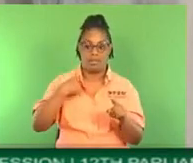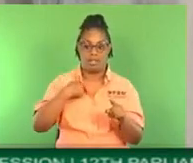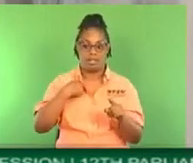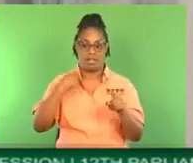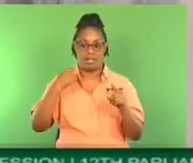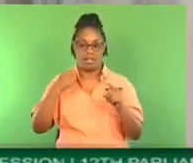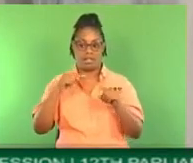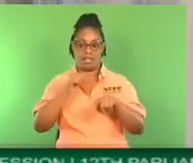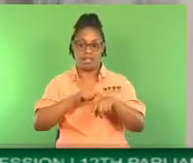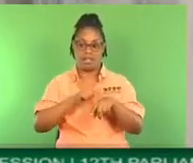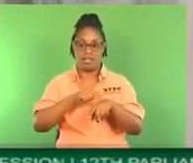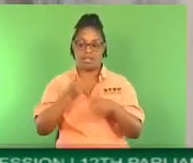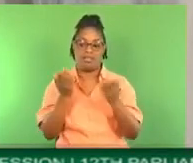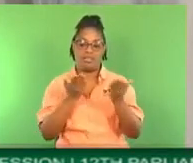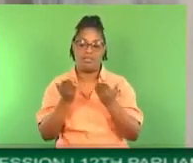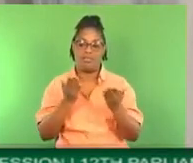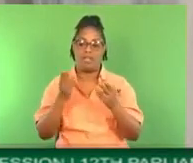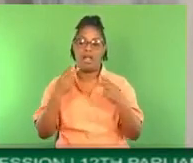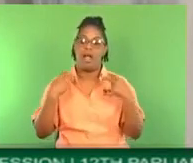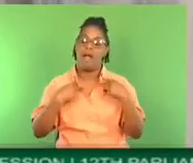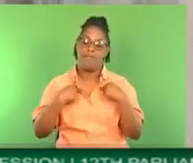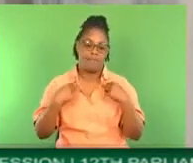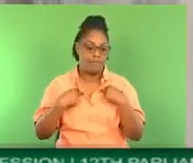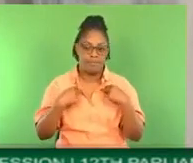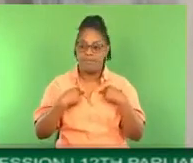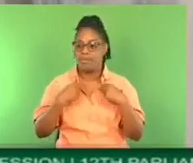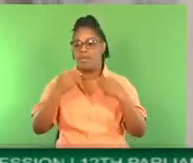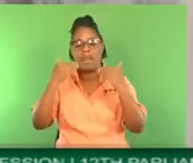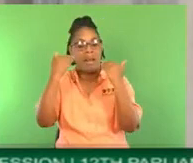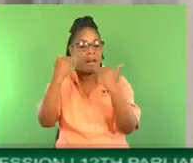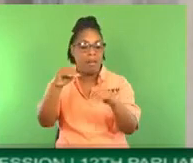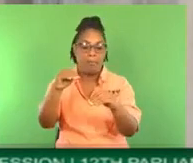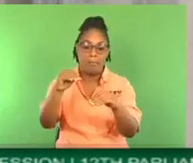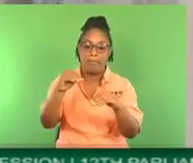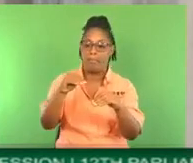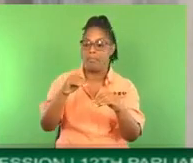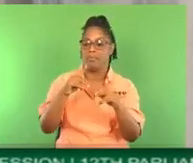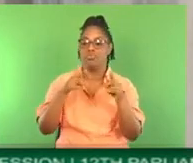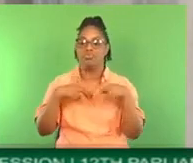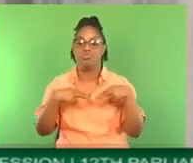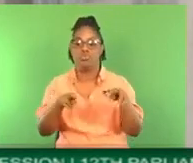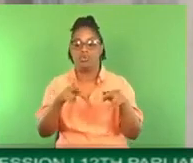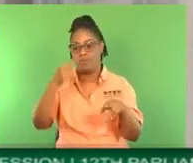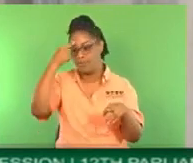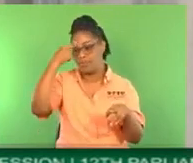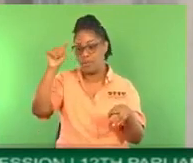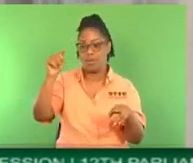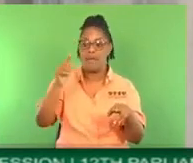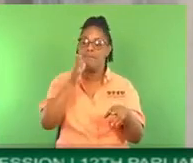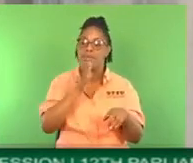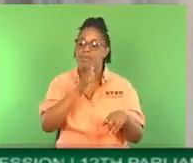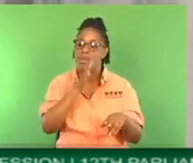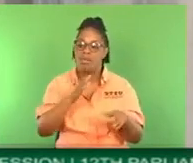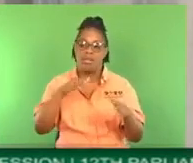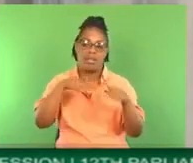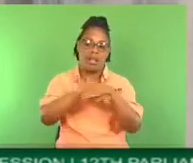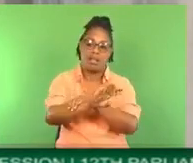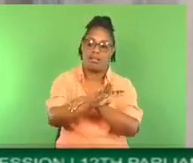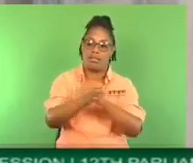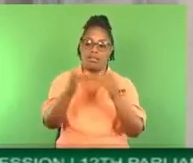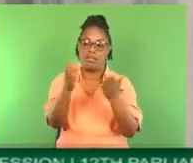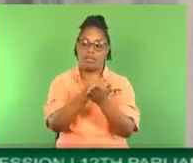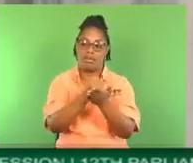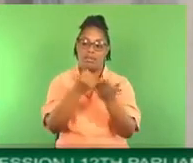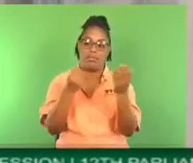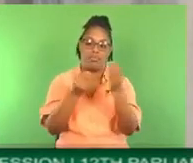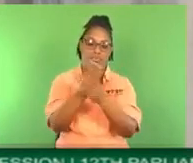have little or no access road for the farmers to get to the crops, to take out the produce, and that has been a